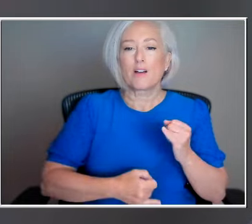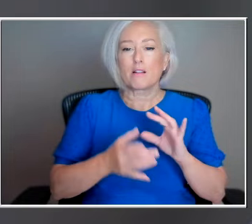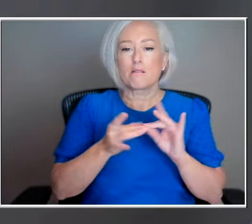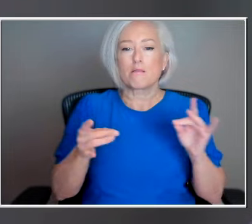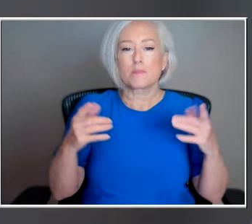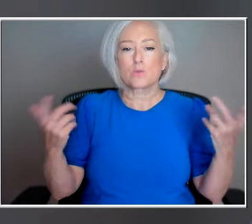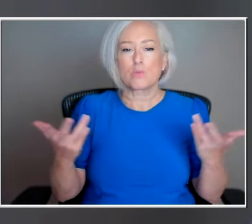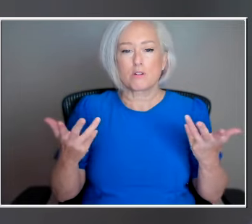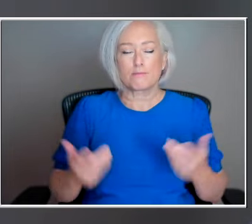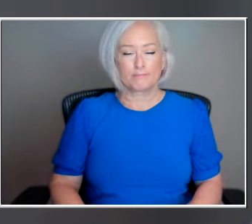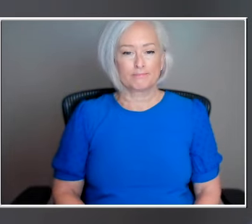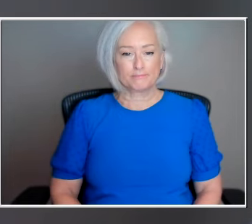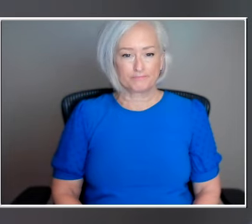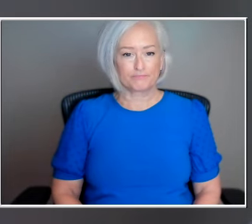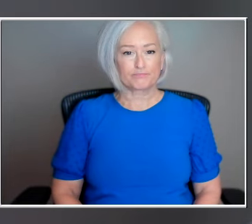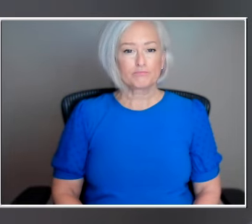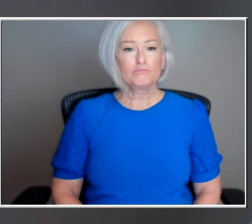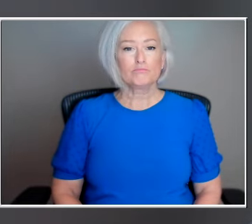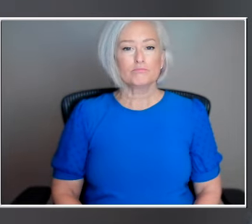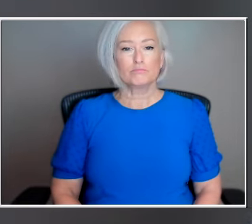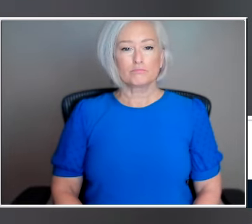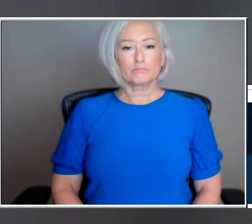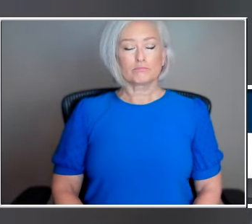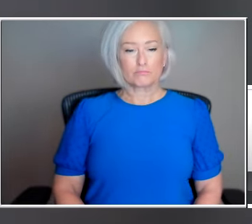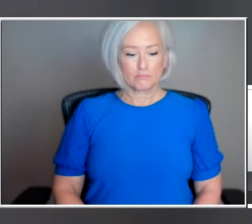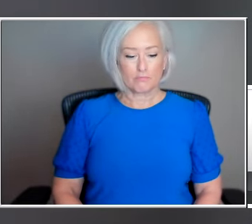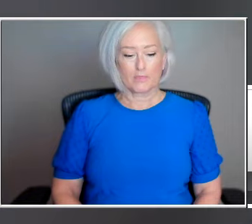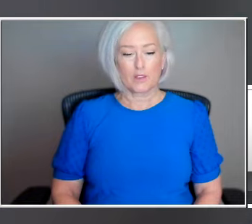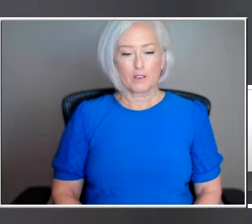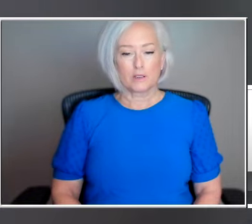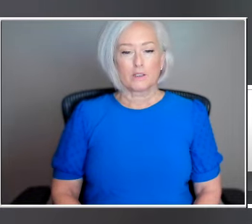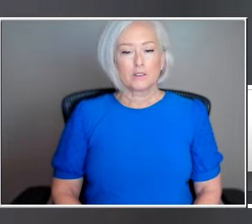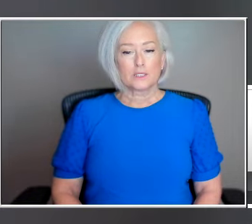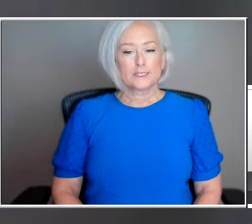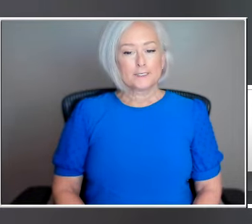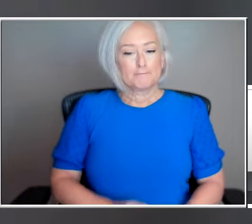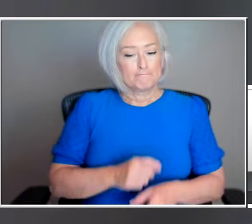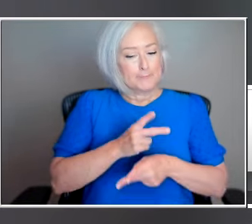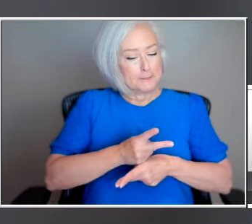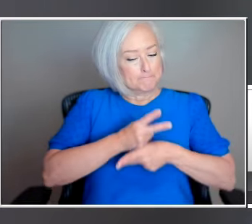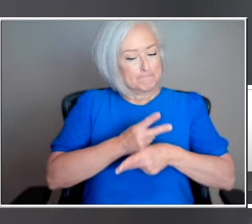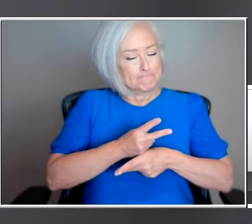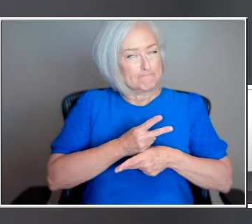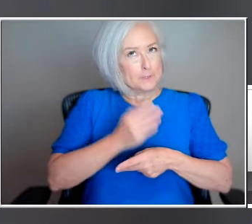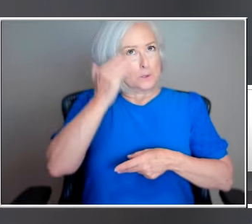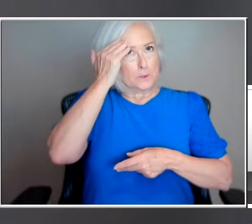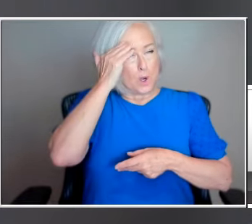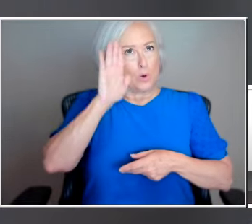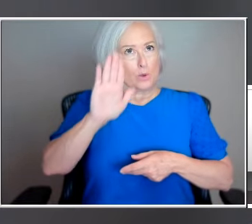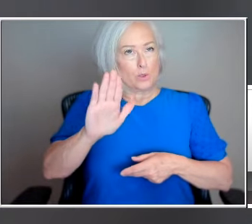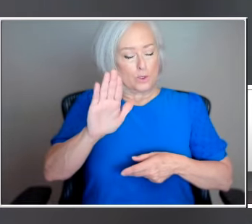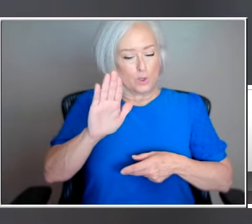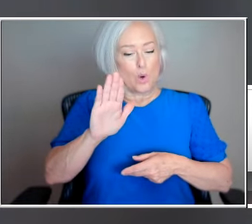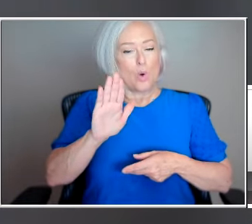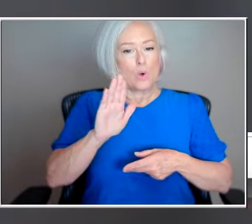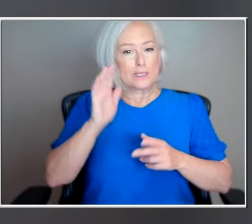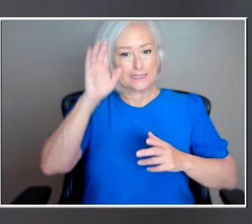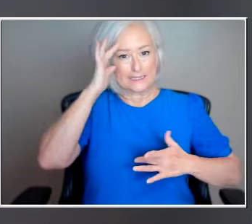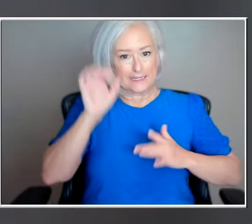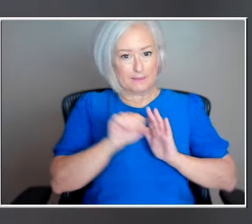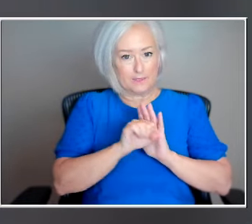would say, of course, watch for your symptoms, especially if you're having dysphagia, which is difficulty